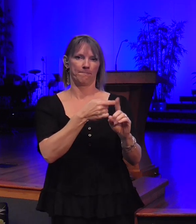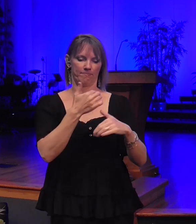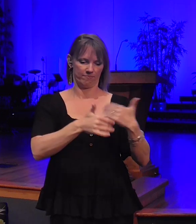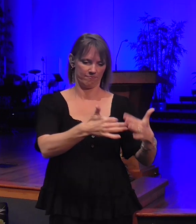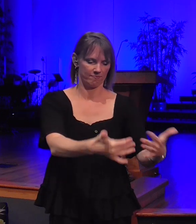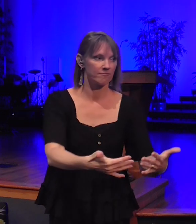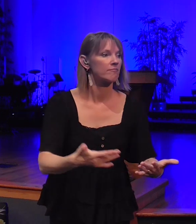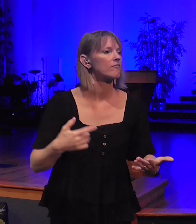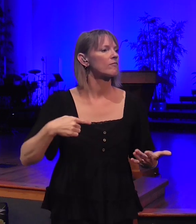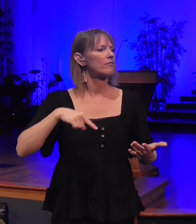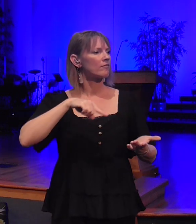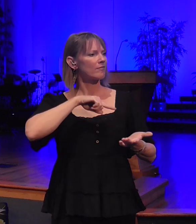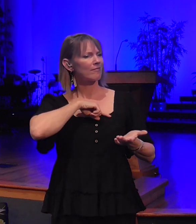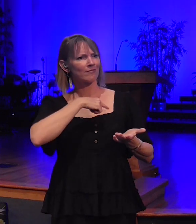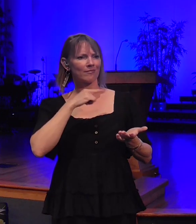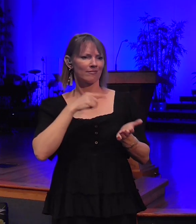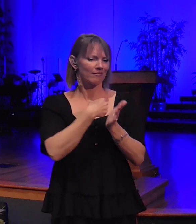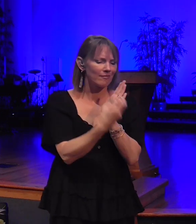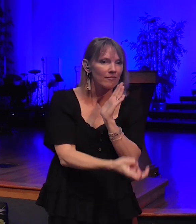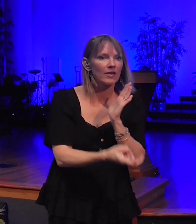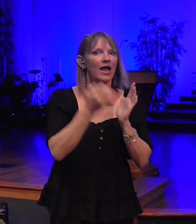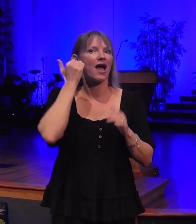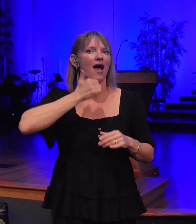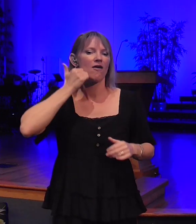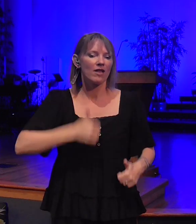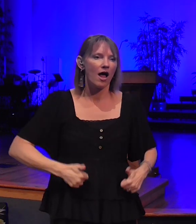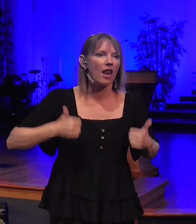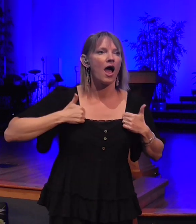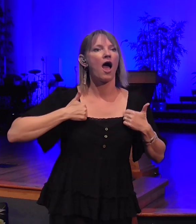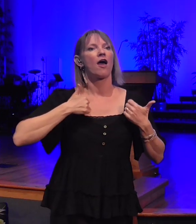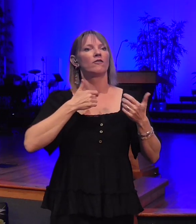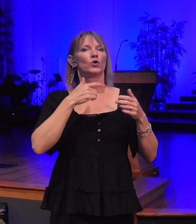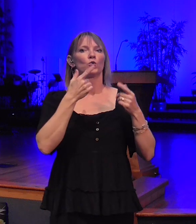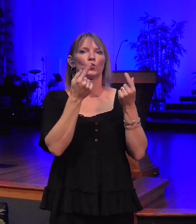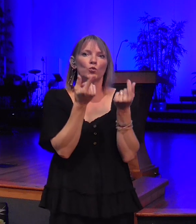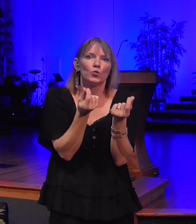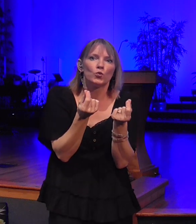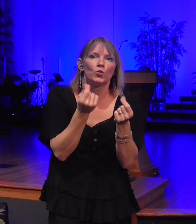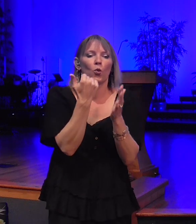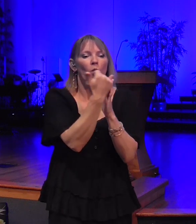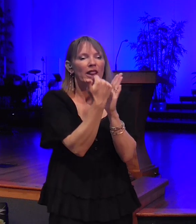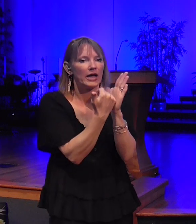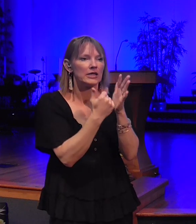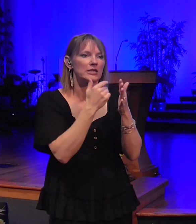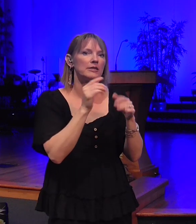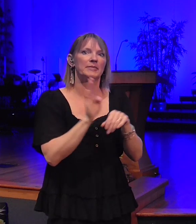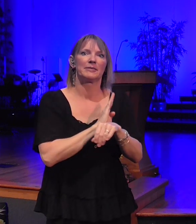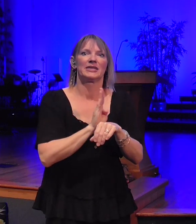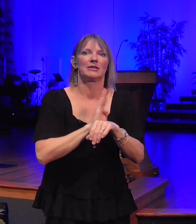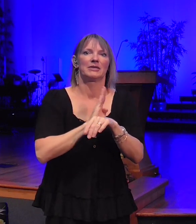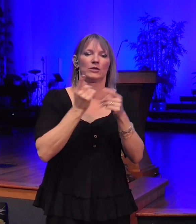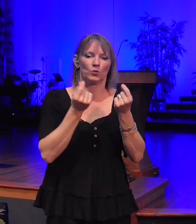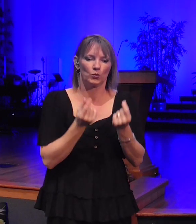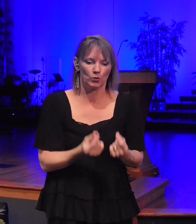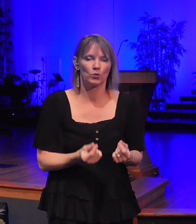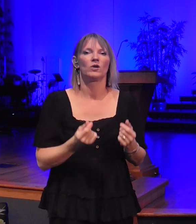in everyday life being about fulfilling to-do lists and our busy schedules, that there's something deeper going